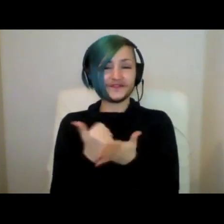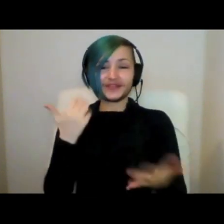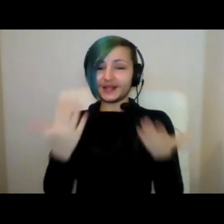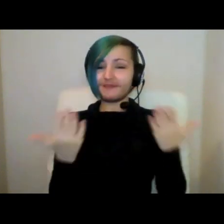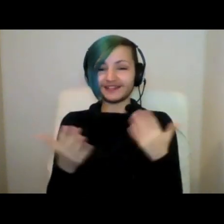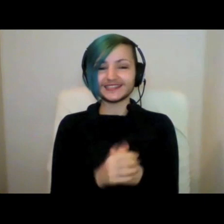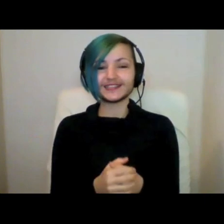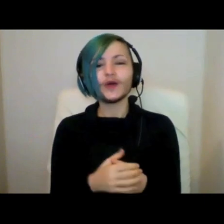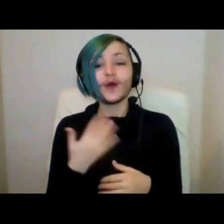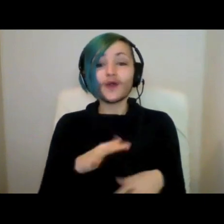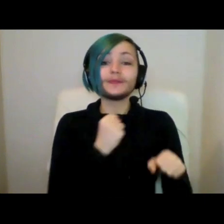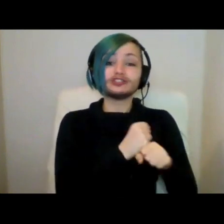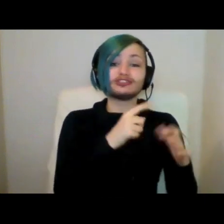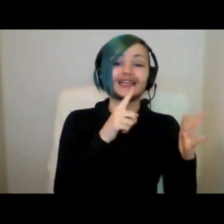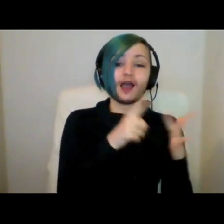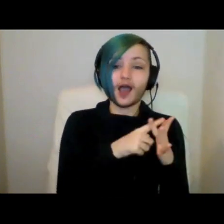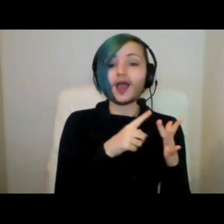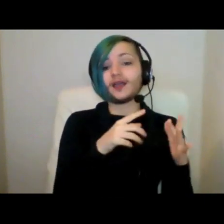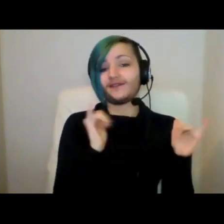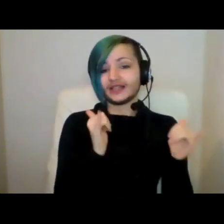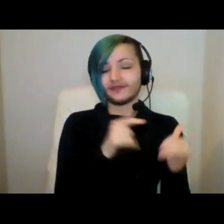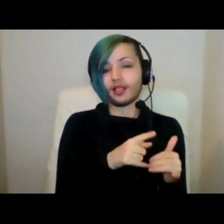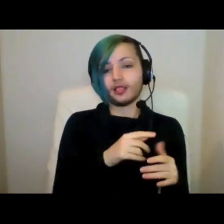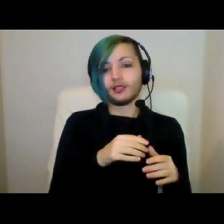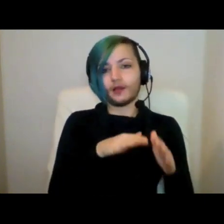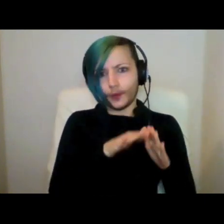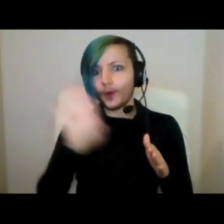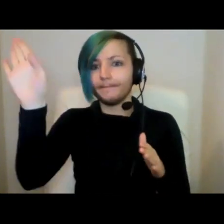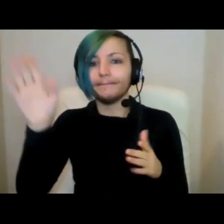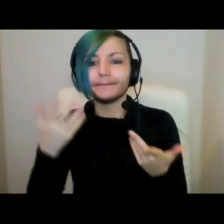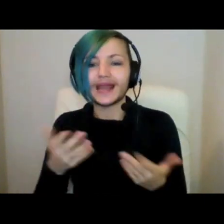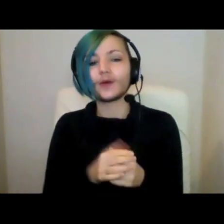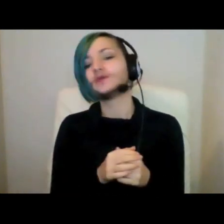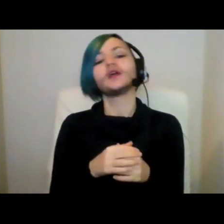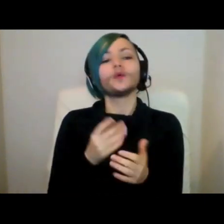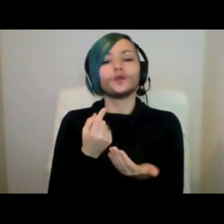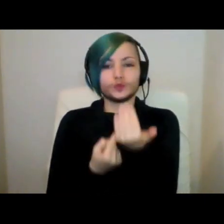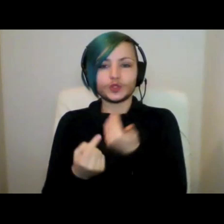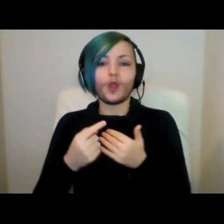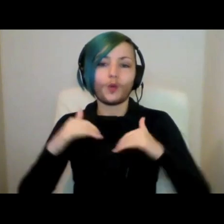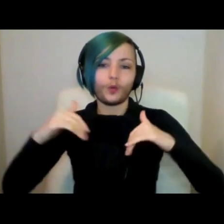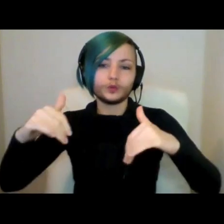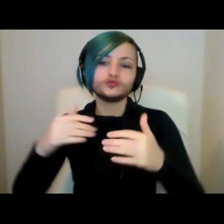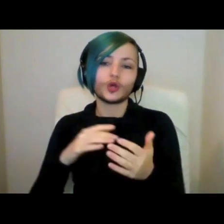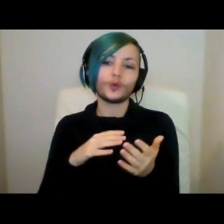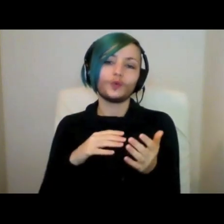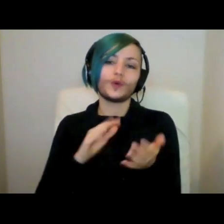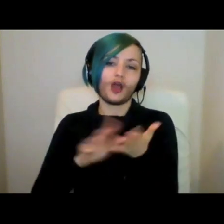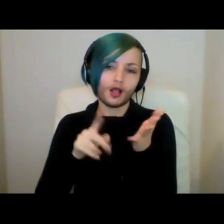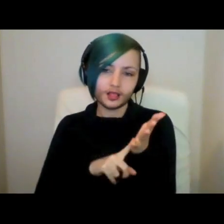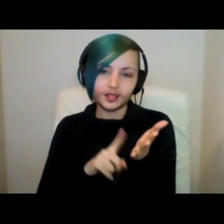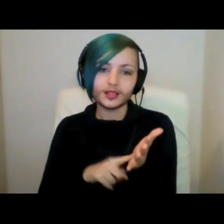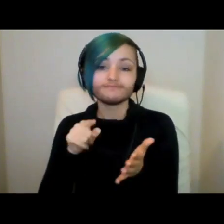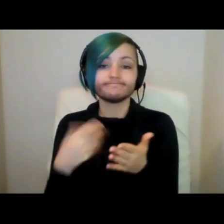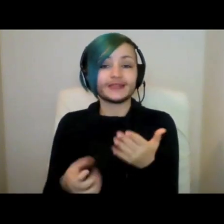GI, things have really taken off. So Naina then had her solo show at the Humber Street Gallery. That exhibition happened because